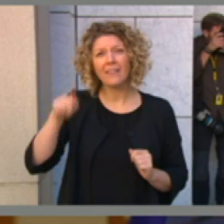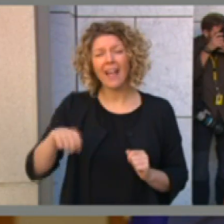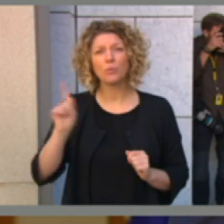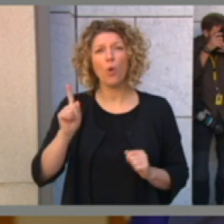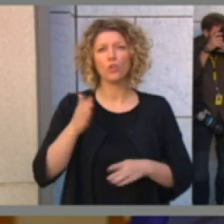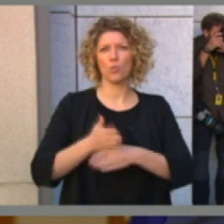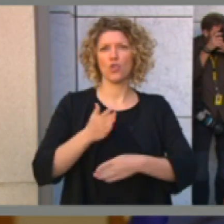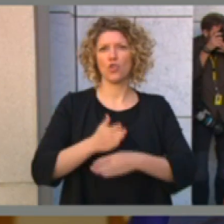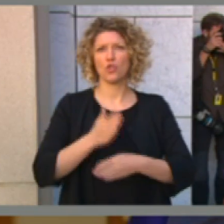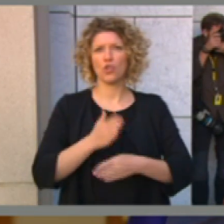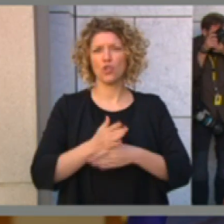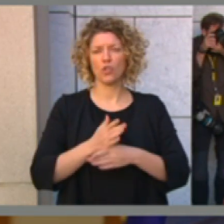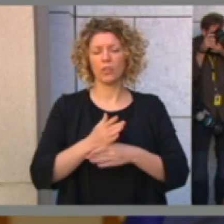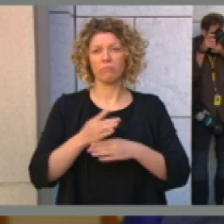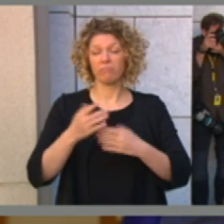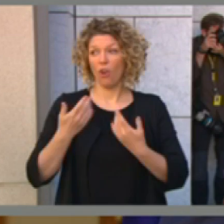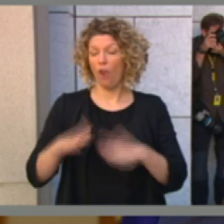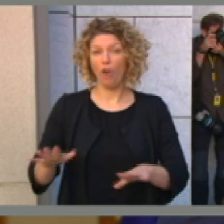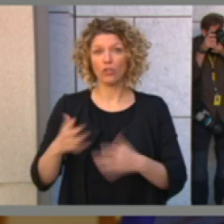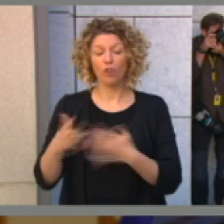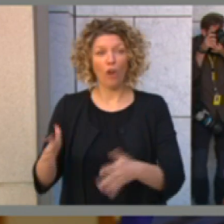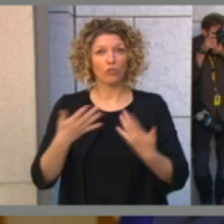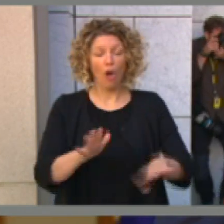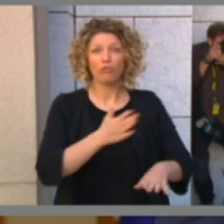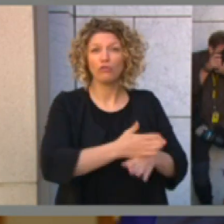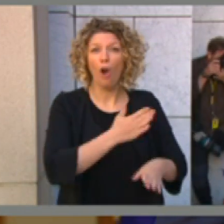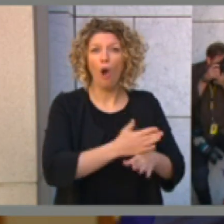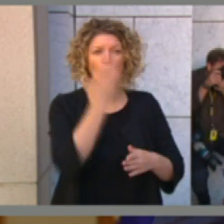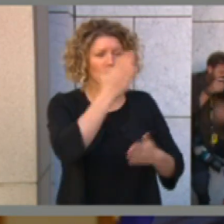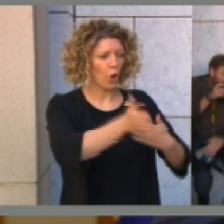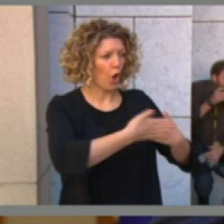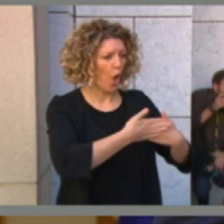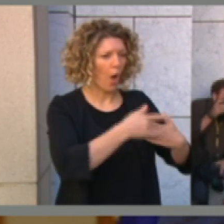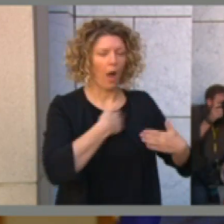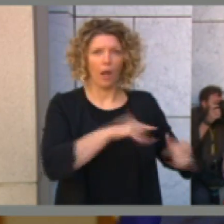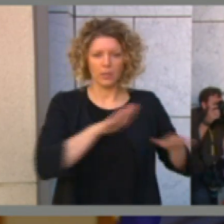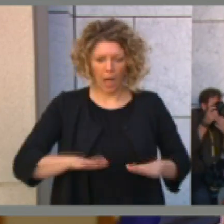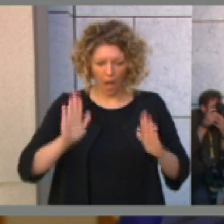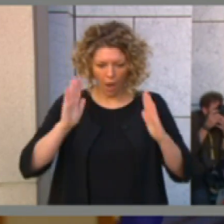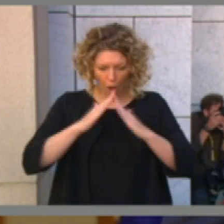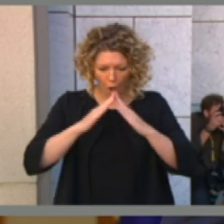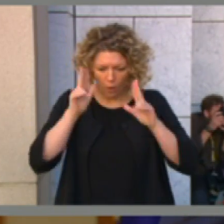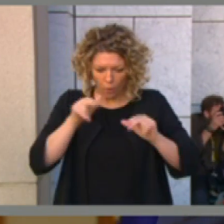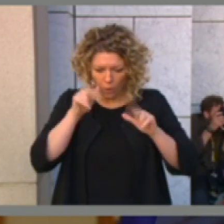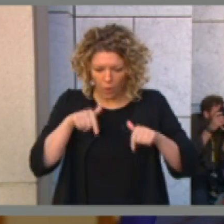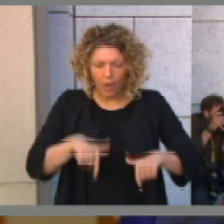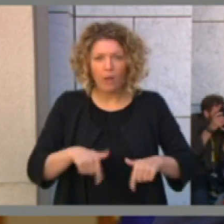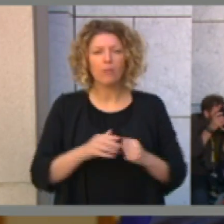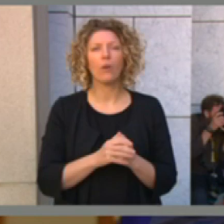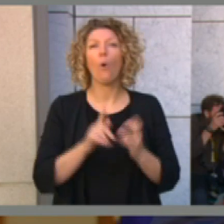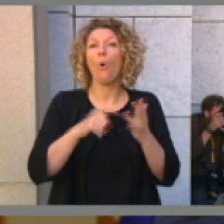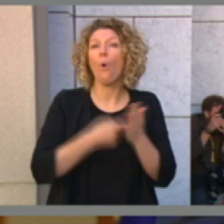be lost, if not more. The impact on the availability of health workers,